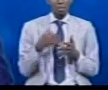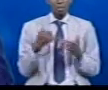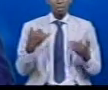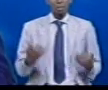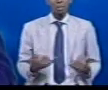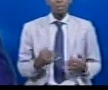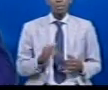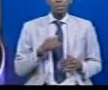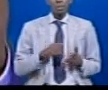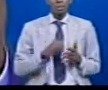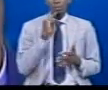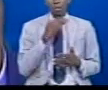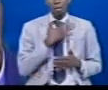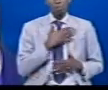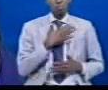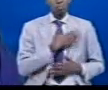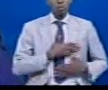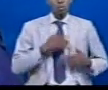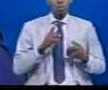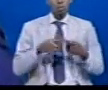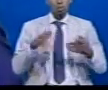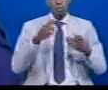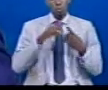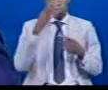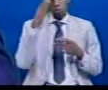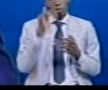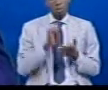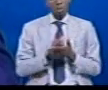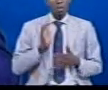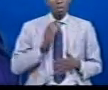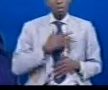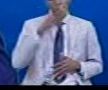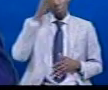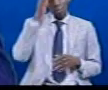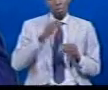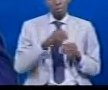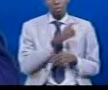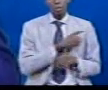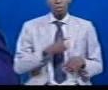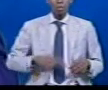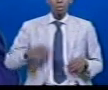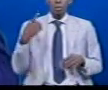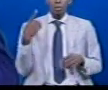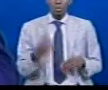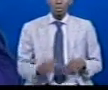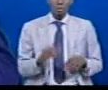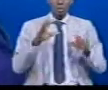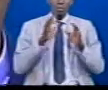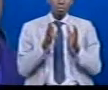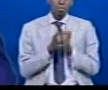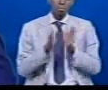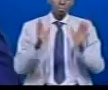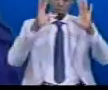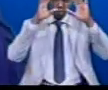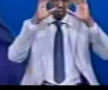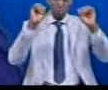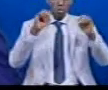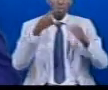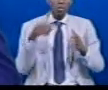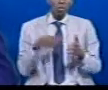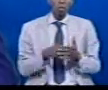let you know that our Father in the Lord, the founder and the general superintendent of Deeper Life Bible Church